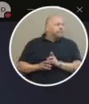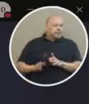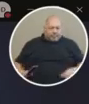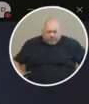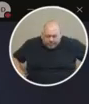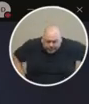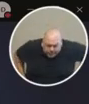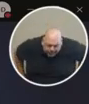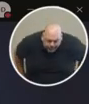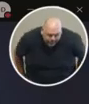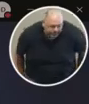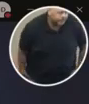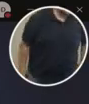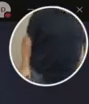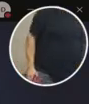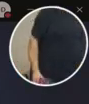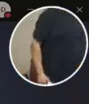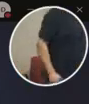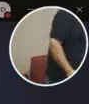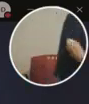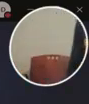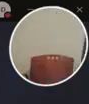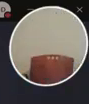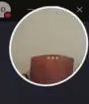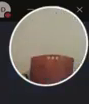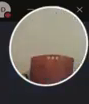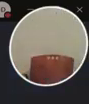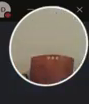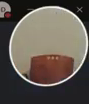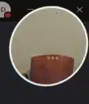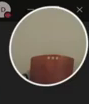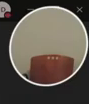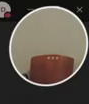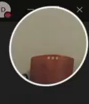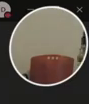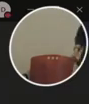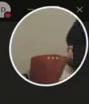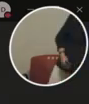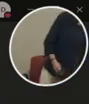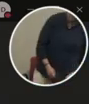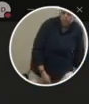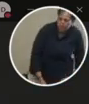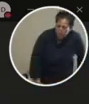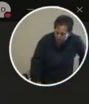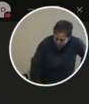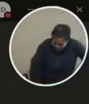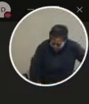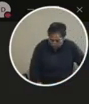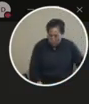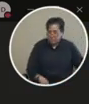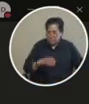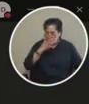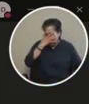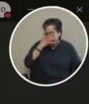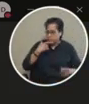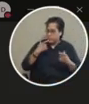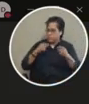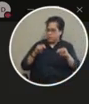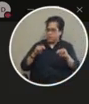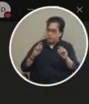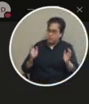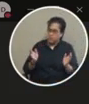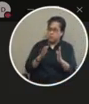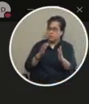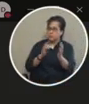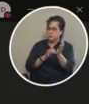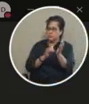Well, if we're only doing 330 tests, I would venture to say that we do have the capacity to encourage